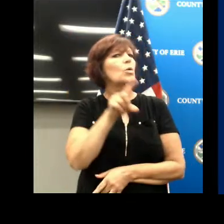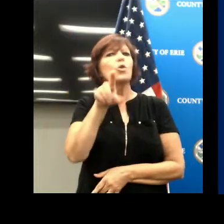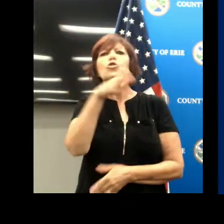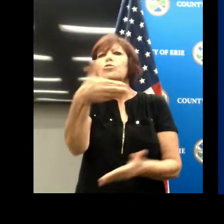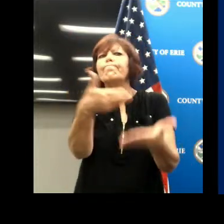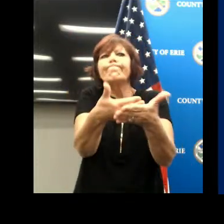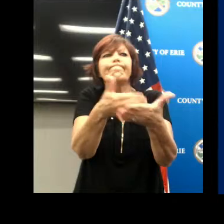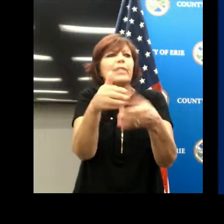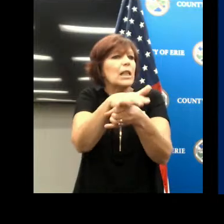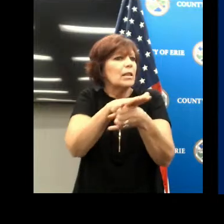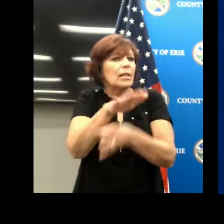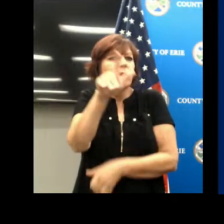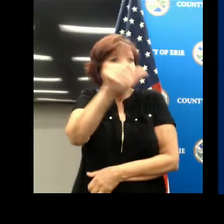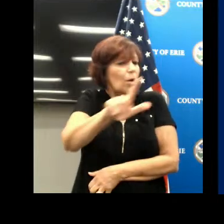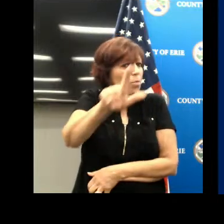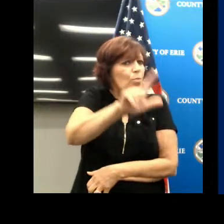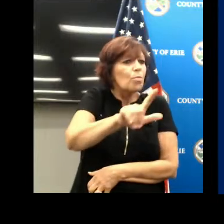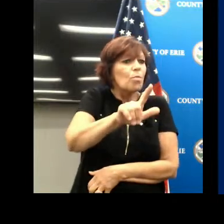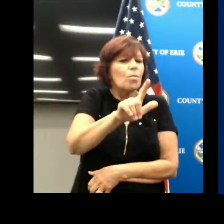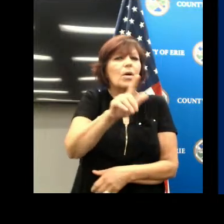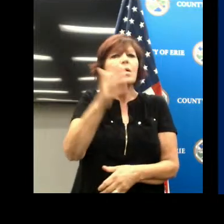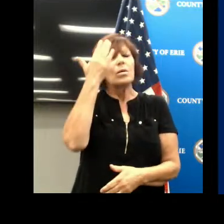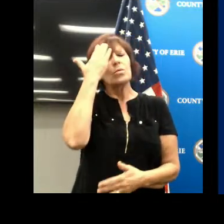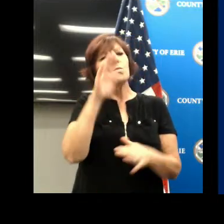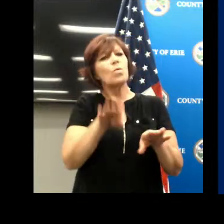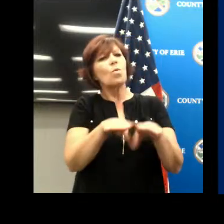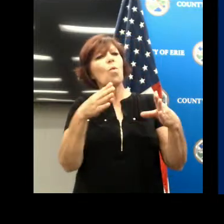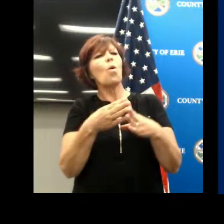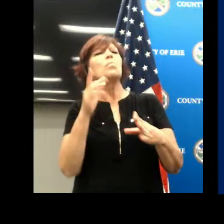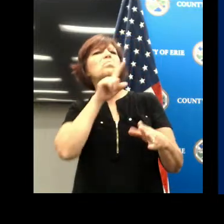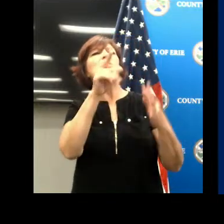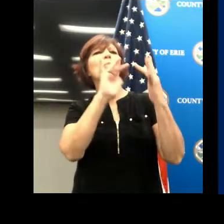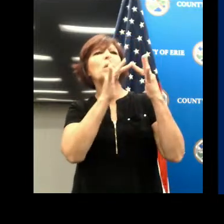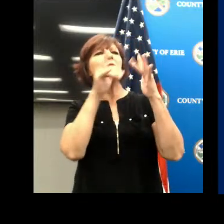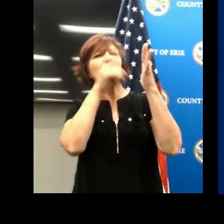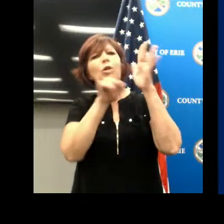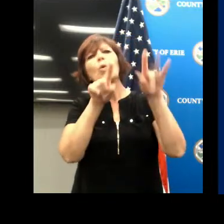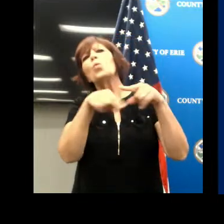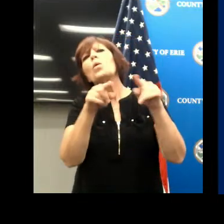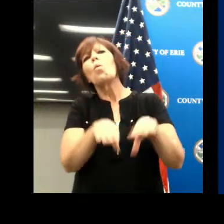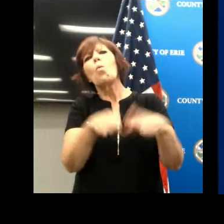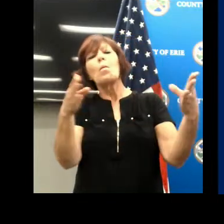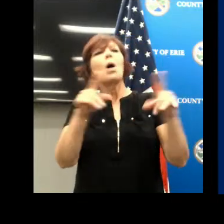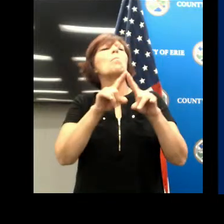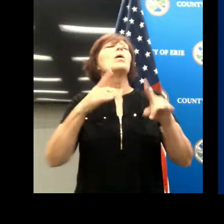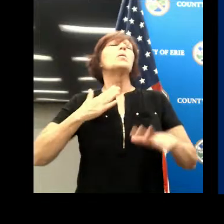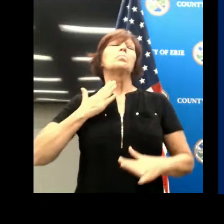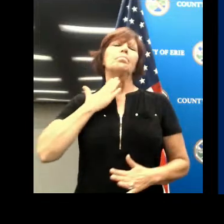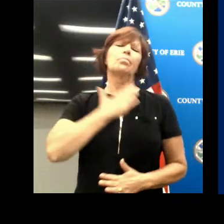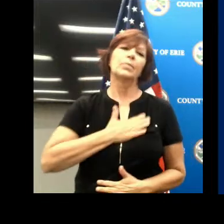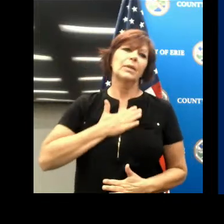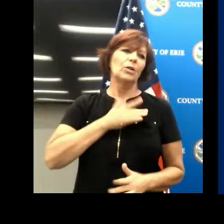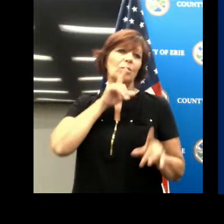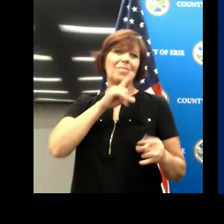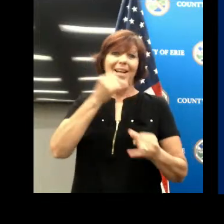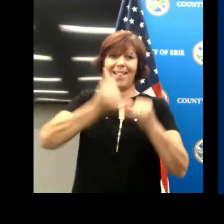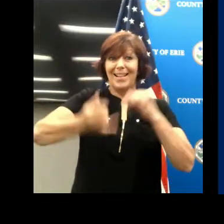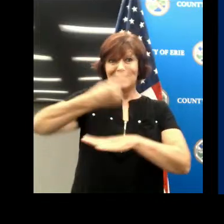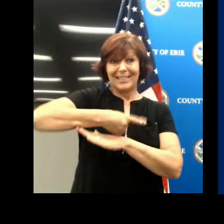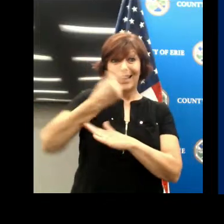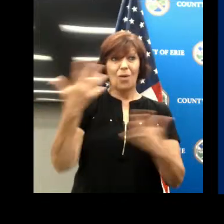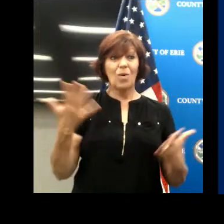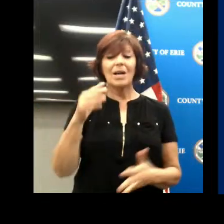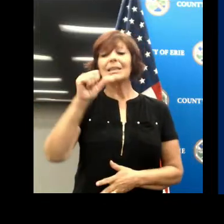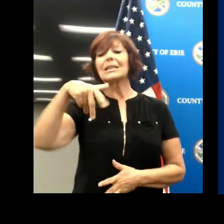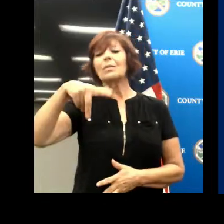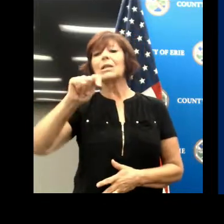local library. Their hours and locations are on the website. But we need people to respond, and the last day to respond is September